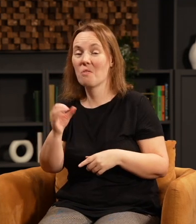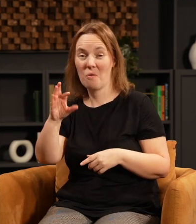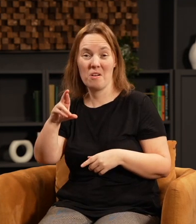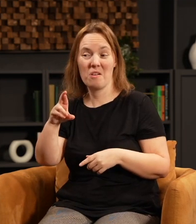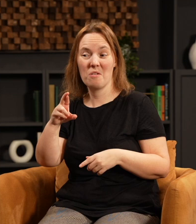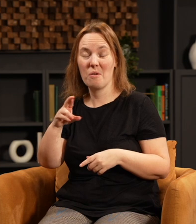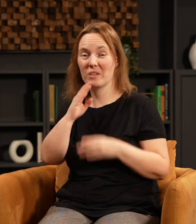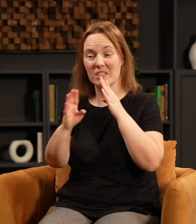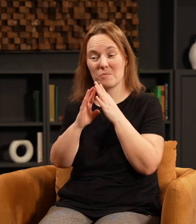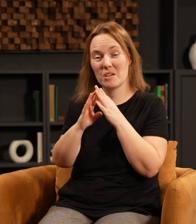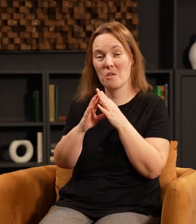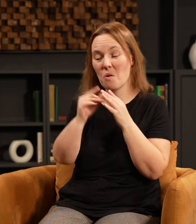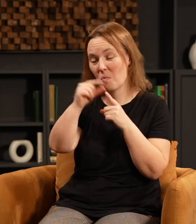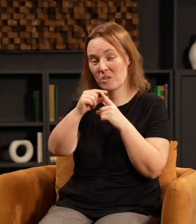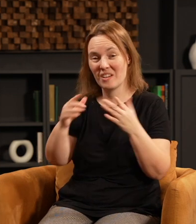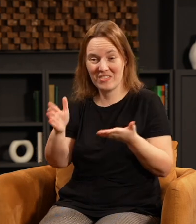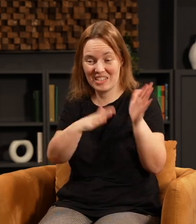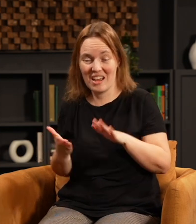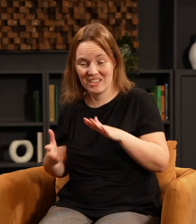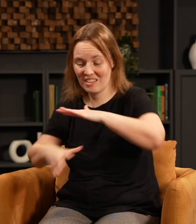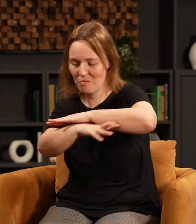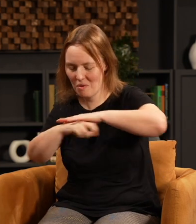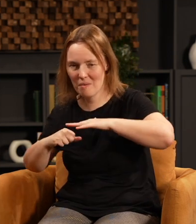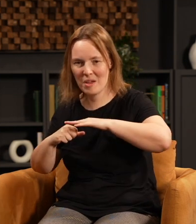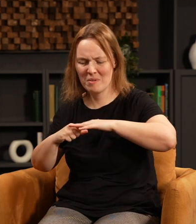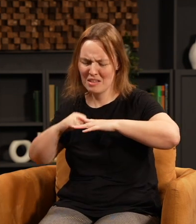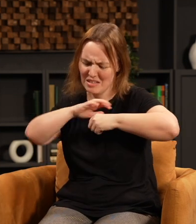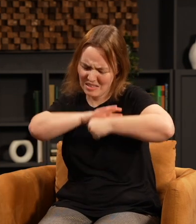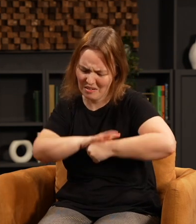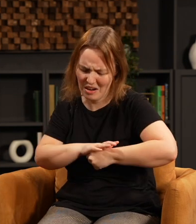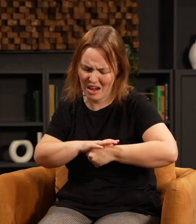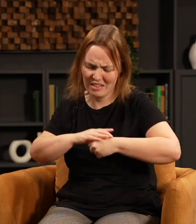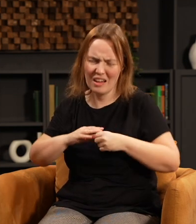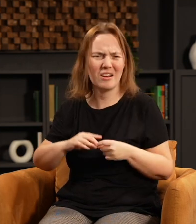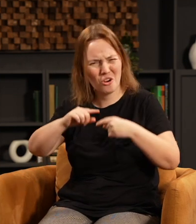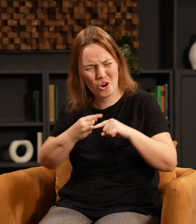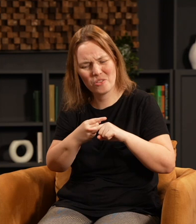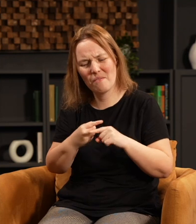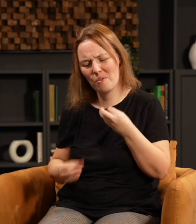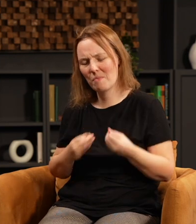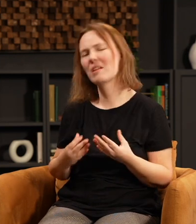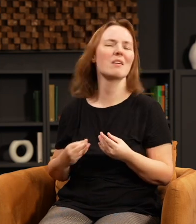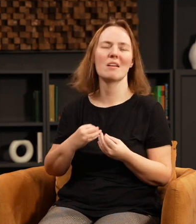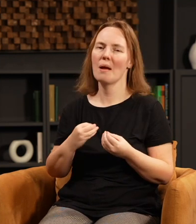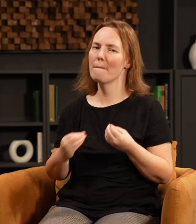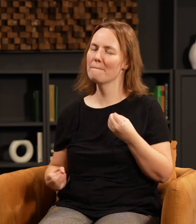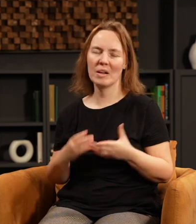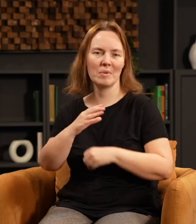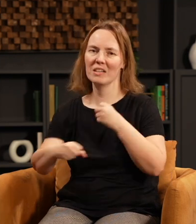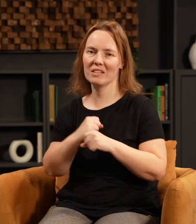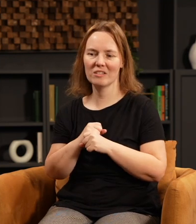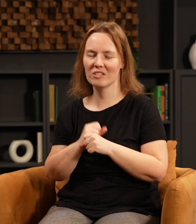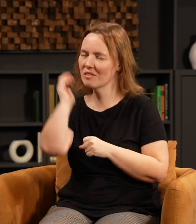their heart and actually rob them of hope, that suffocate their soul, that actually scar them for many, many years to come. And those are things, by the way,